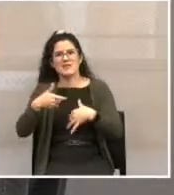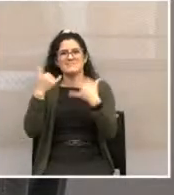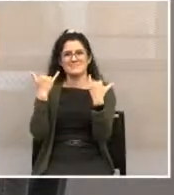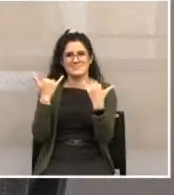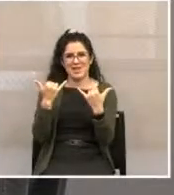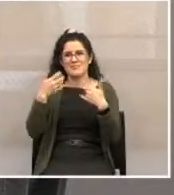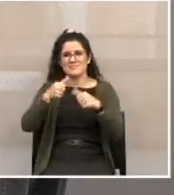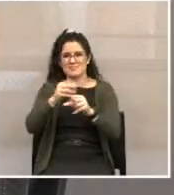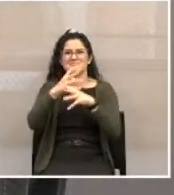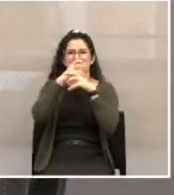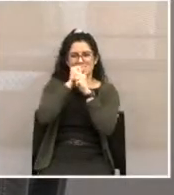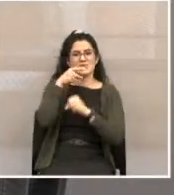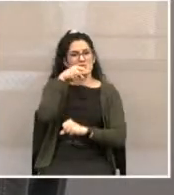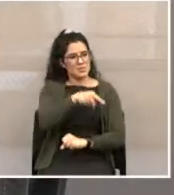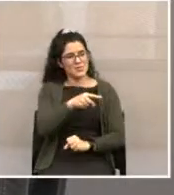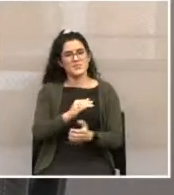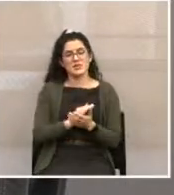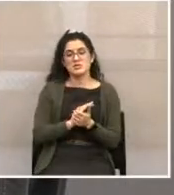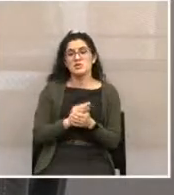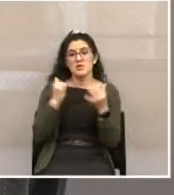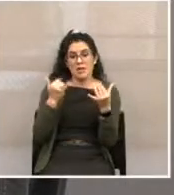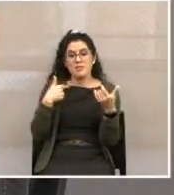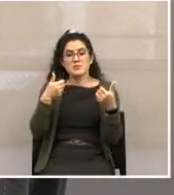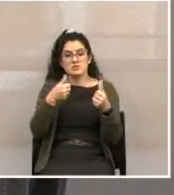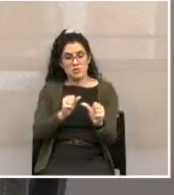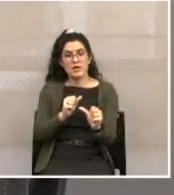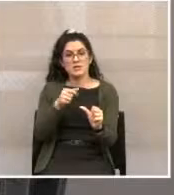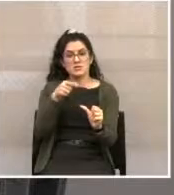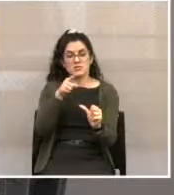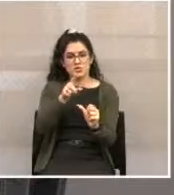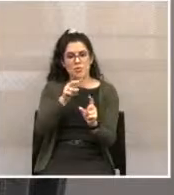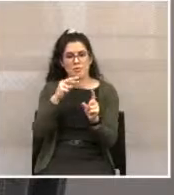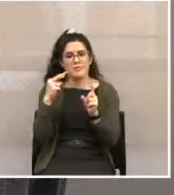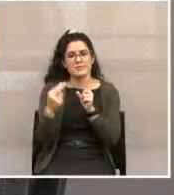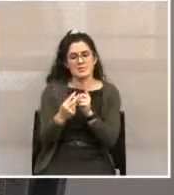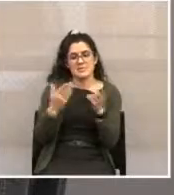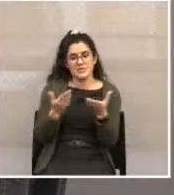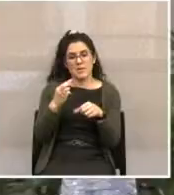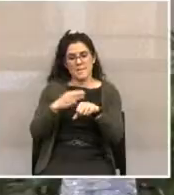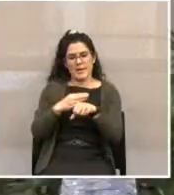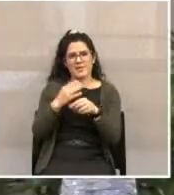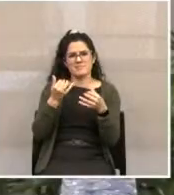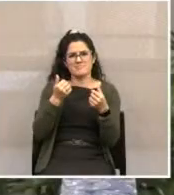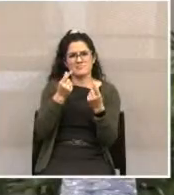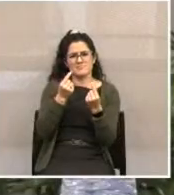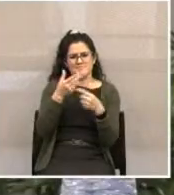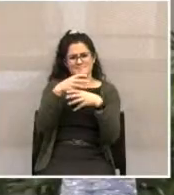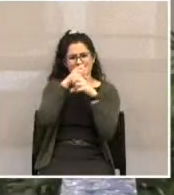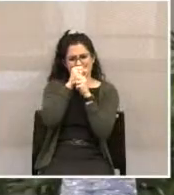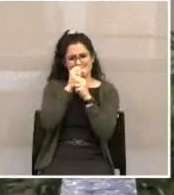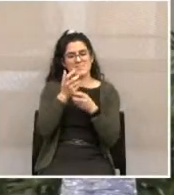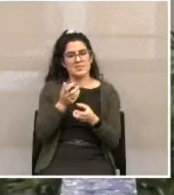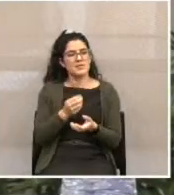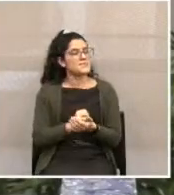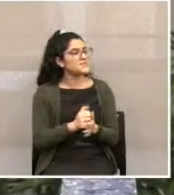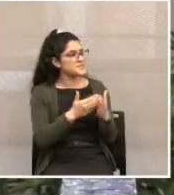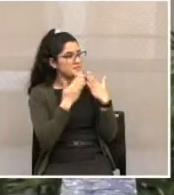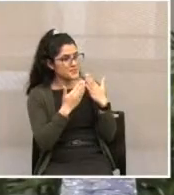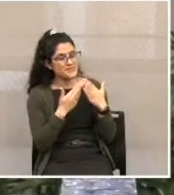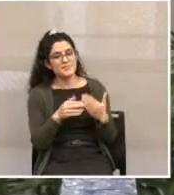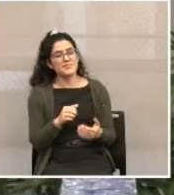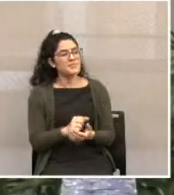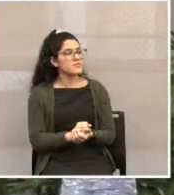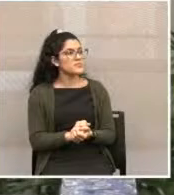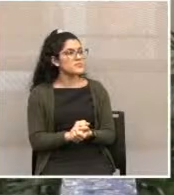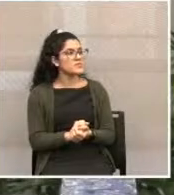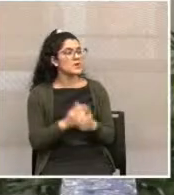on this, these blatant attempts to silence your viewpoint here in Miami? Thank you very much, Congressman Soto. But